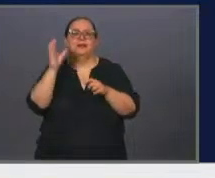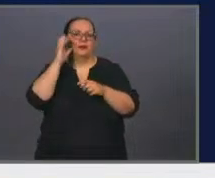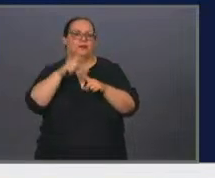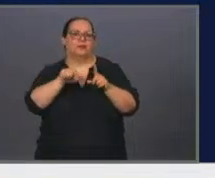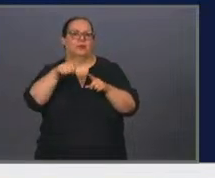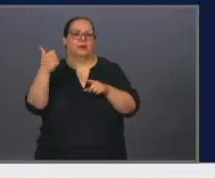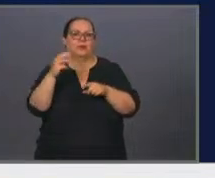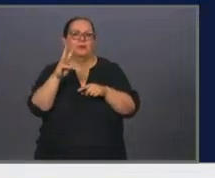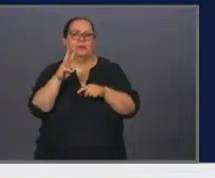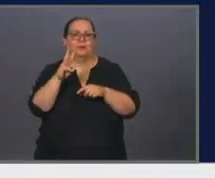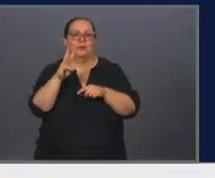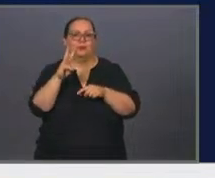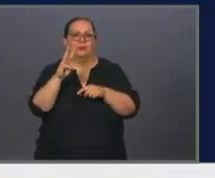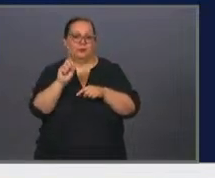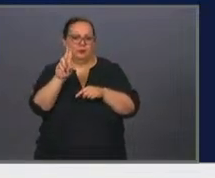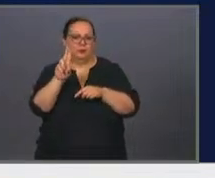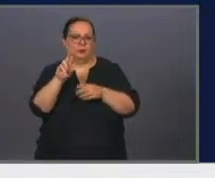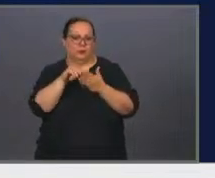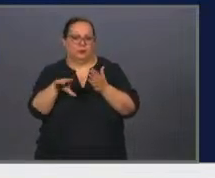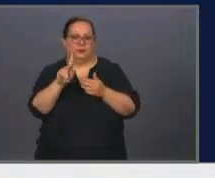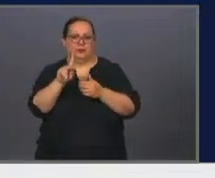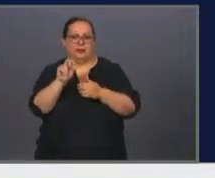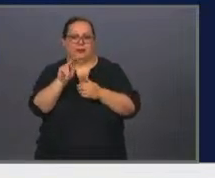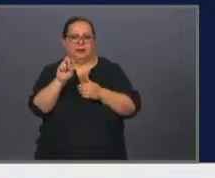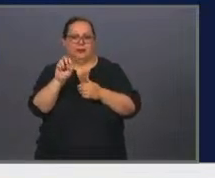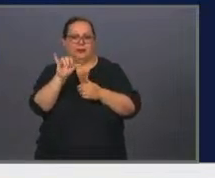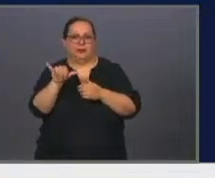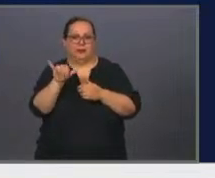student, Kennedy Jones.